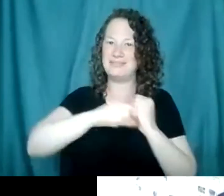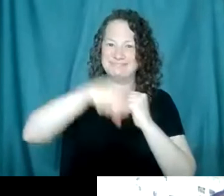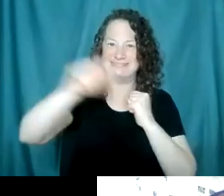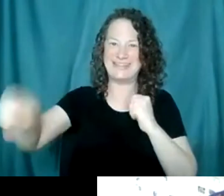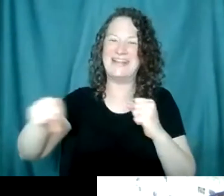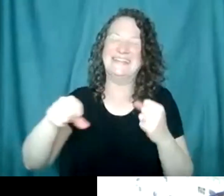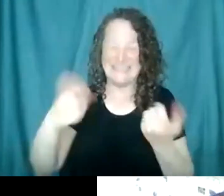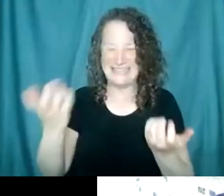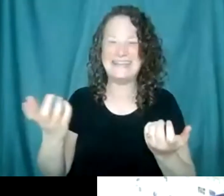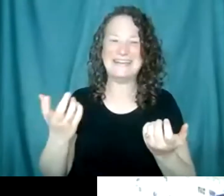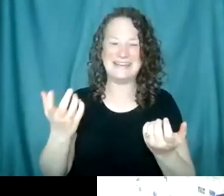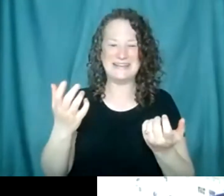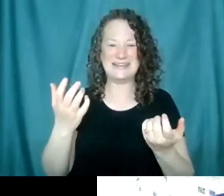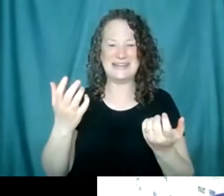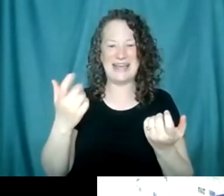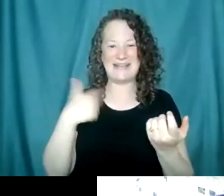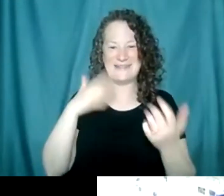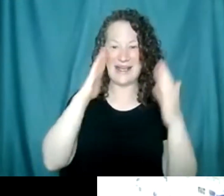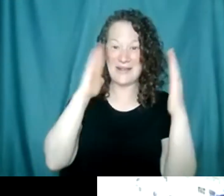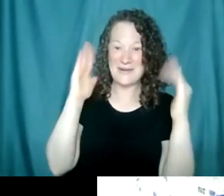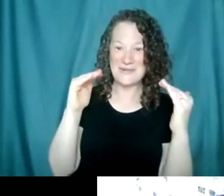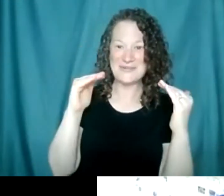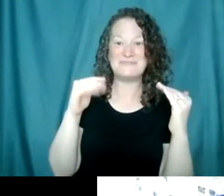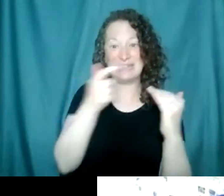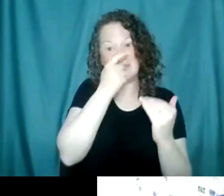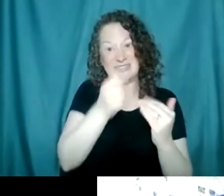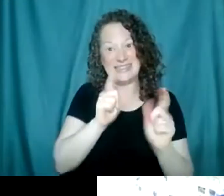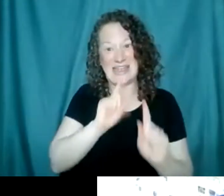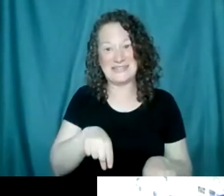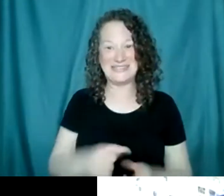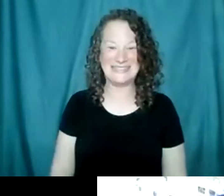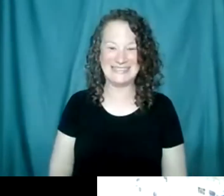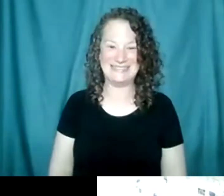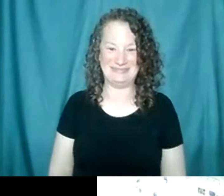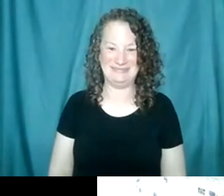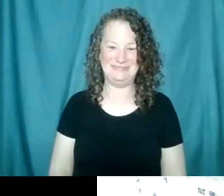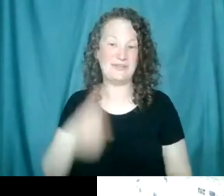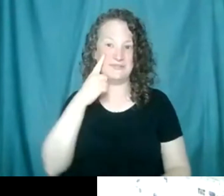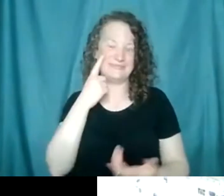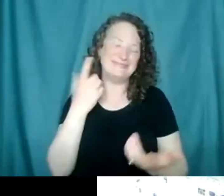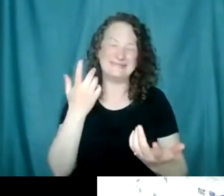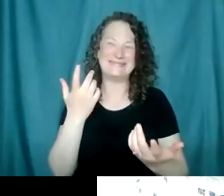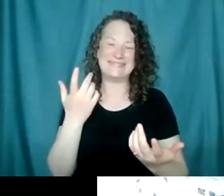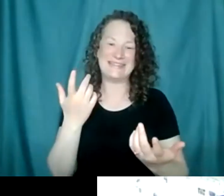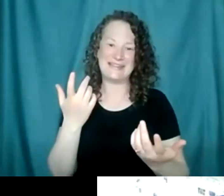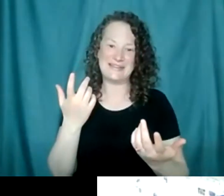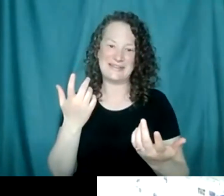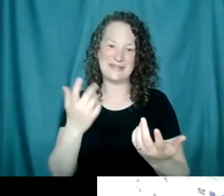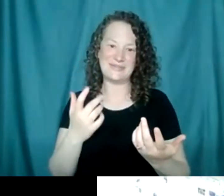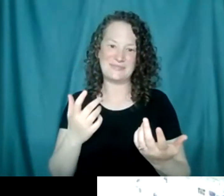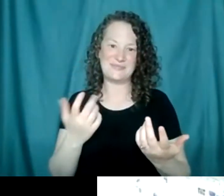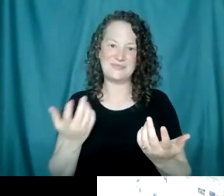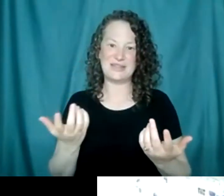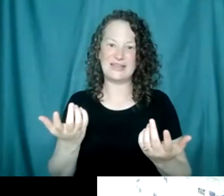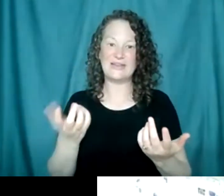question, but I hope that was interesting to a lot of people, because that's